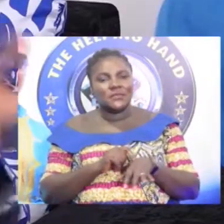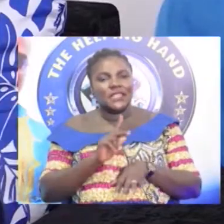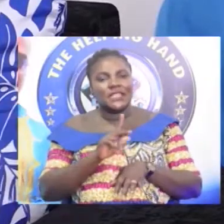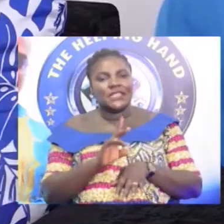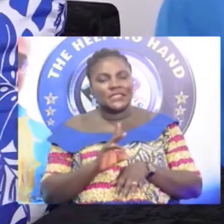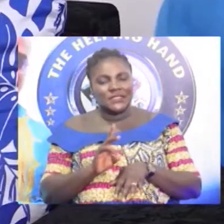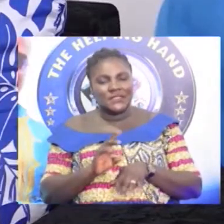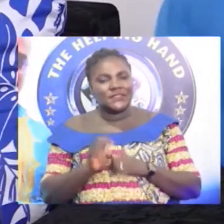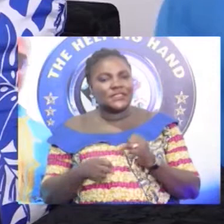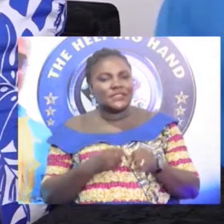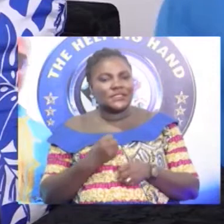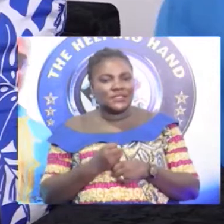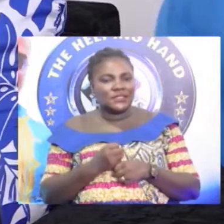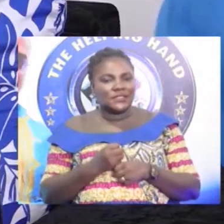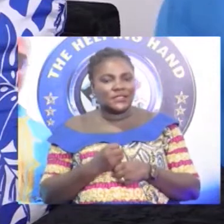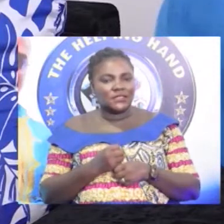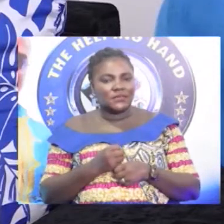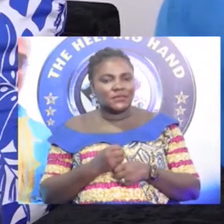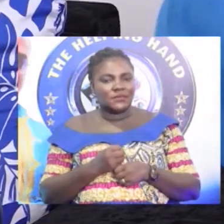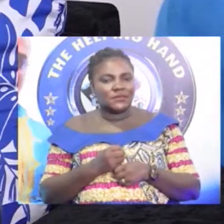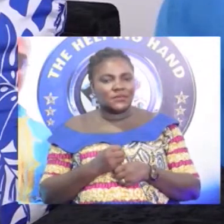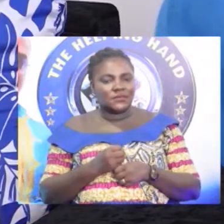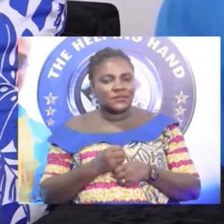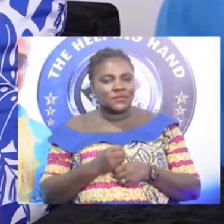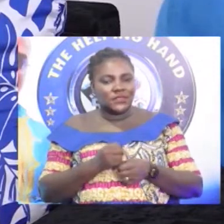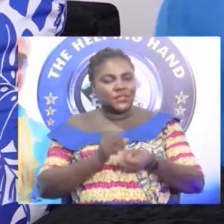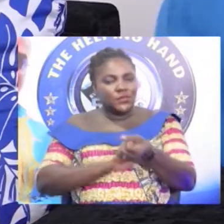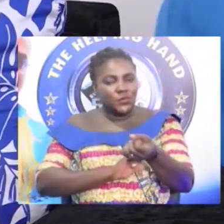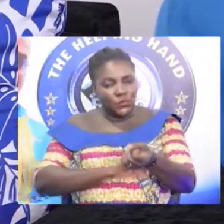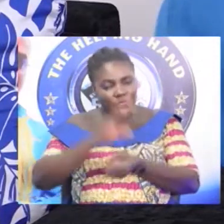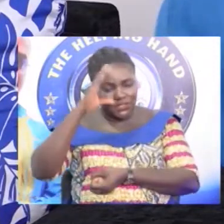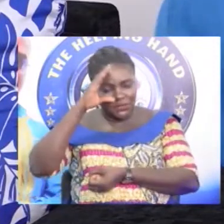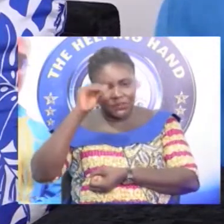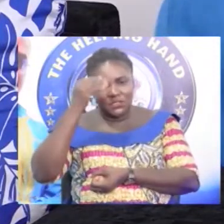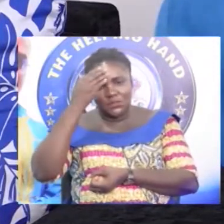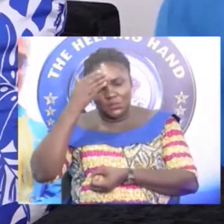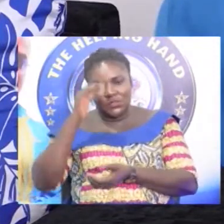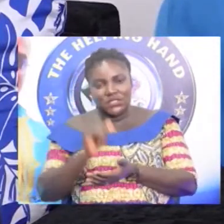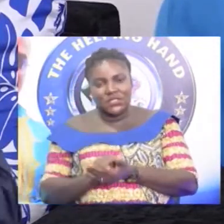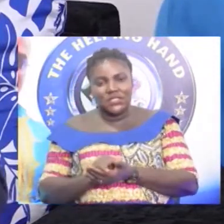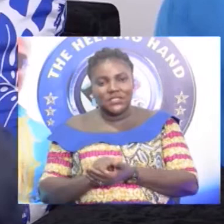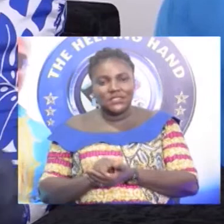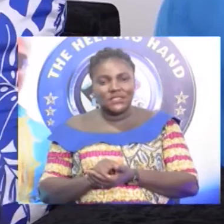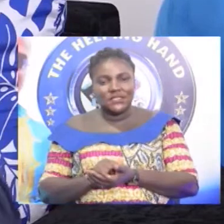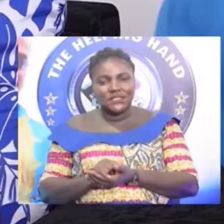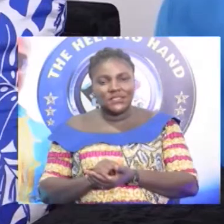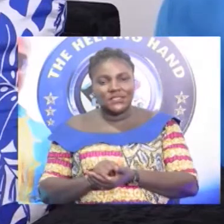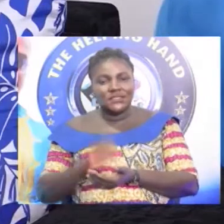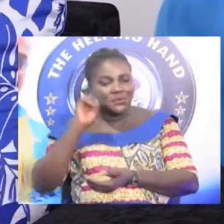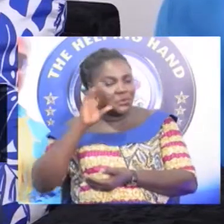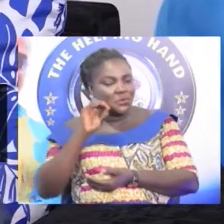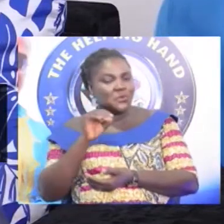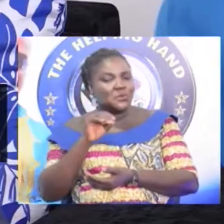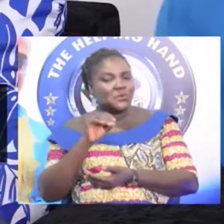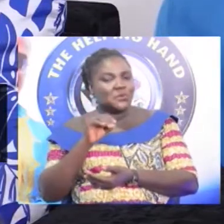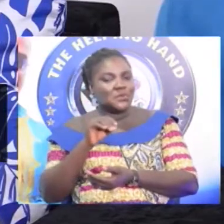years, even a white man knows that something is behind this. You're putting it now together.